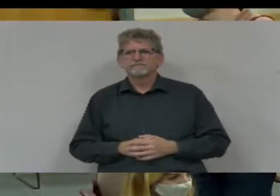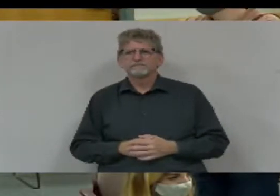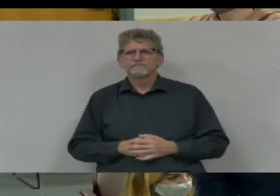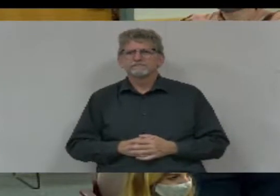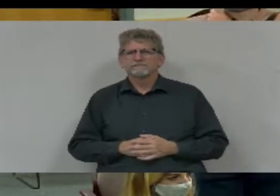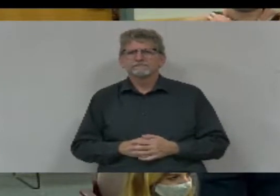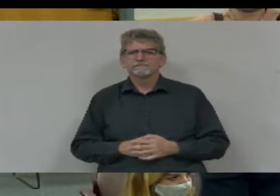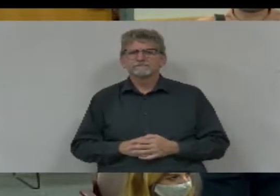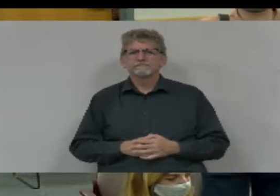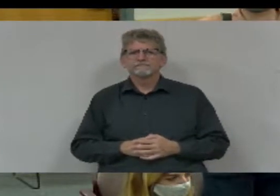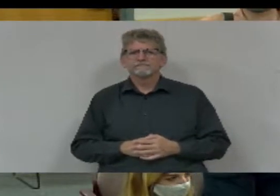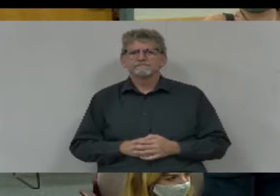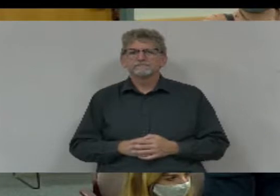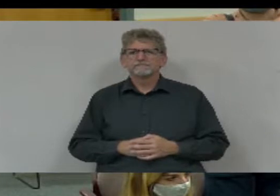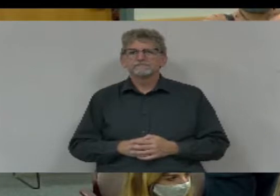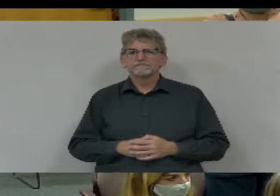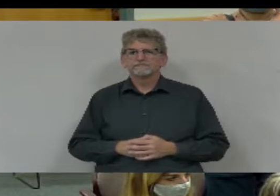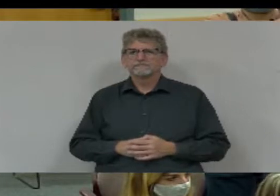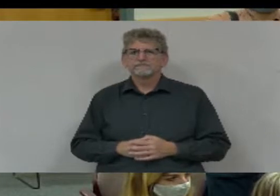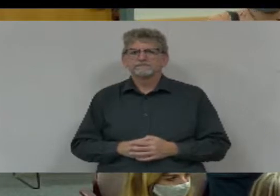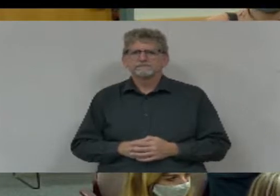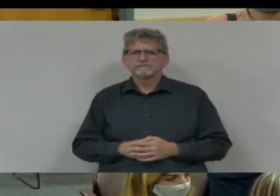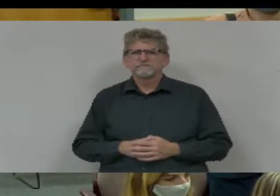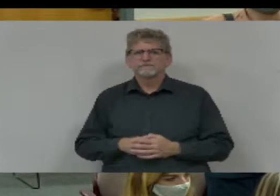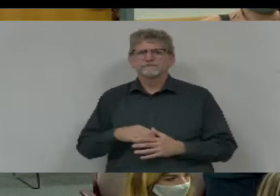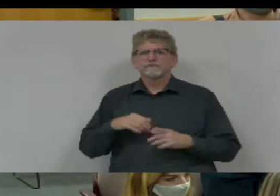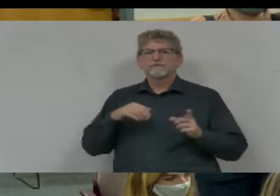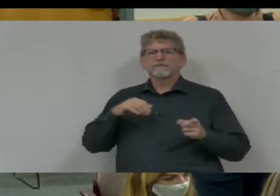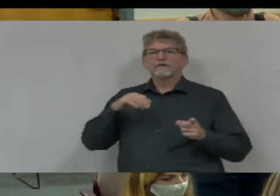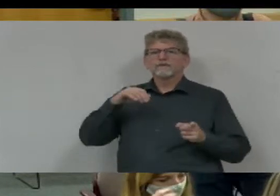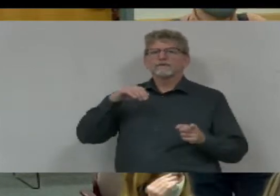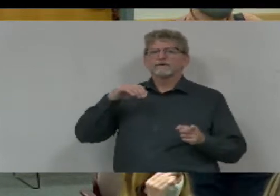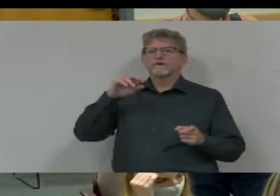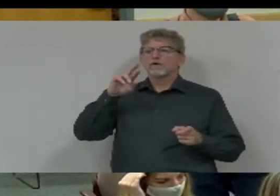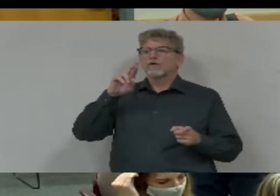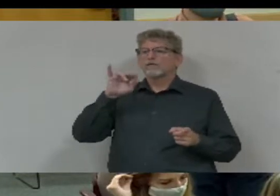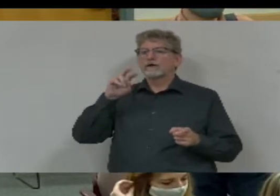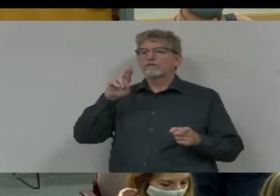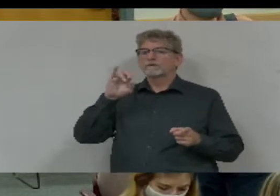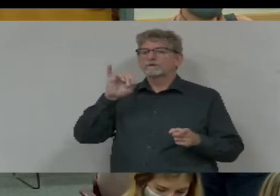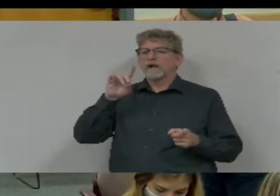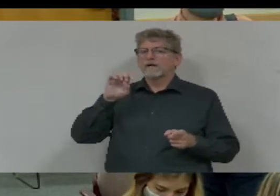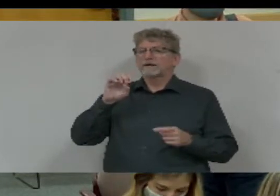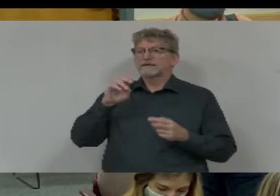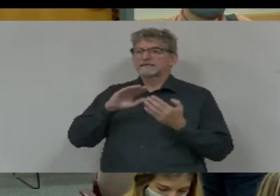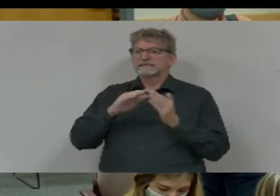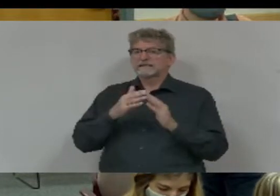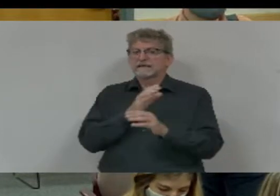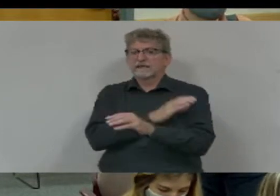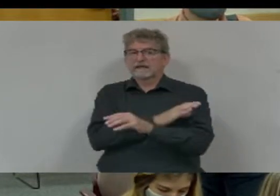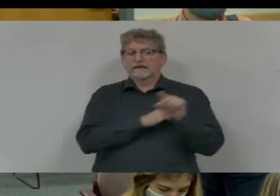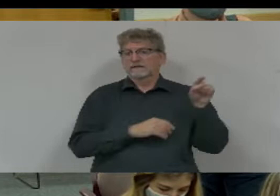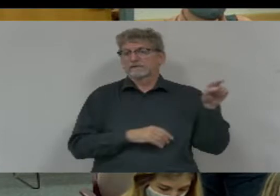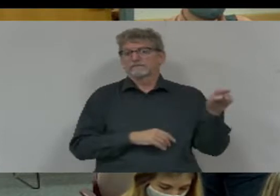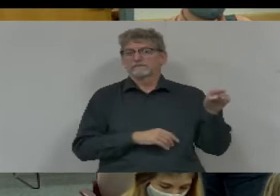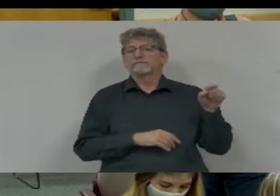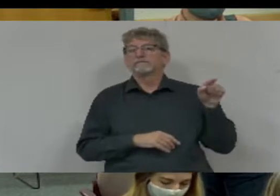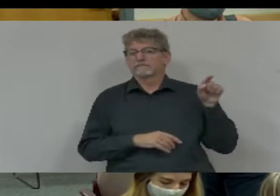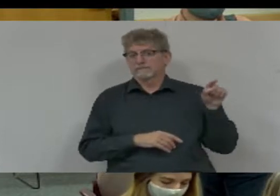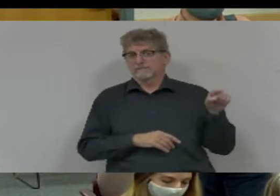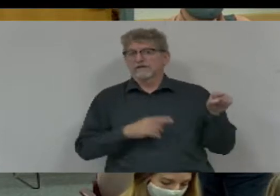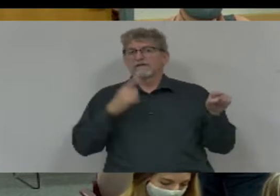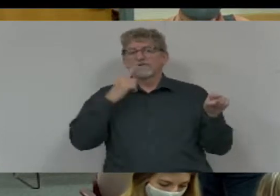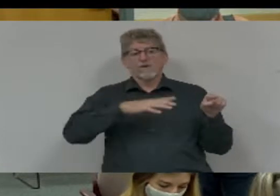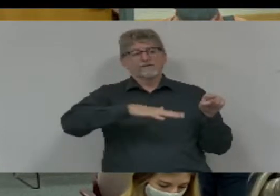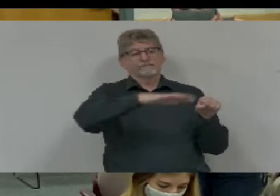So that was part of the Riverside City Clinic too. That was the minority coalition that partnered with the state to bring that clinic to